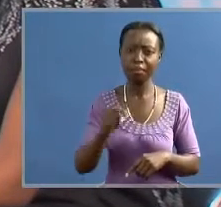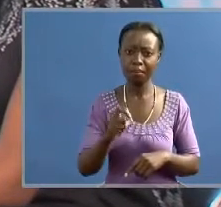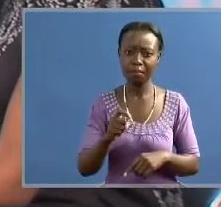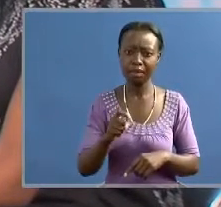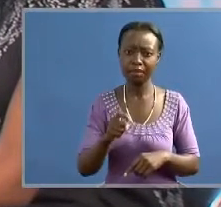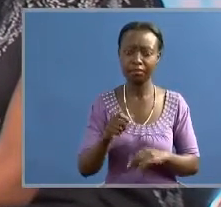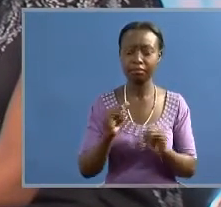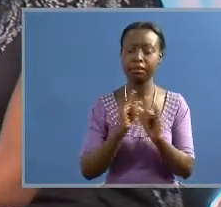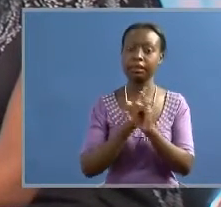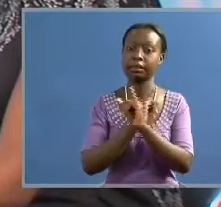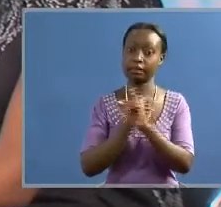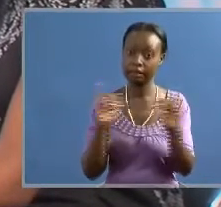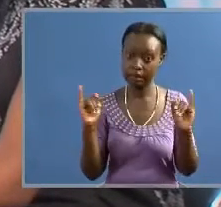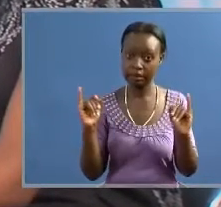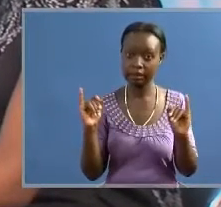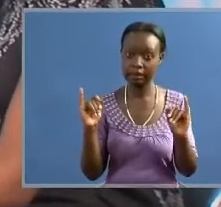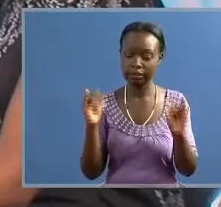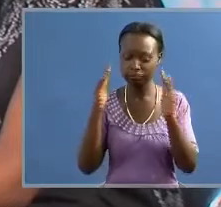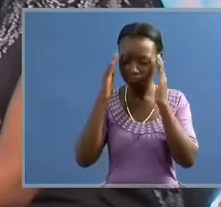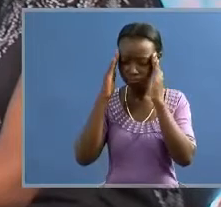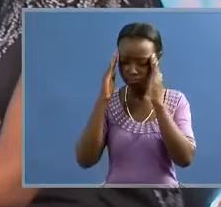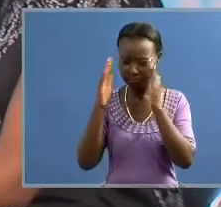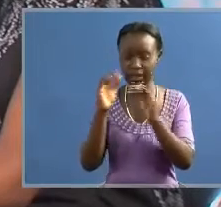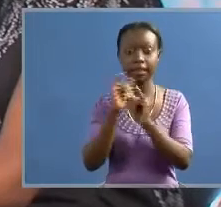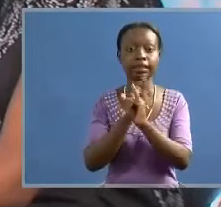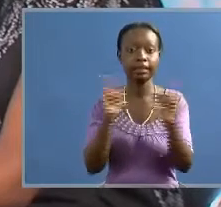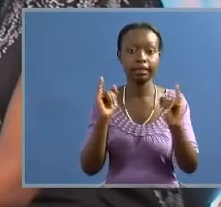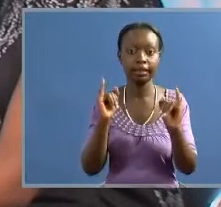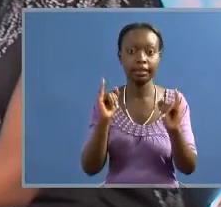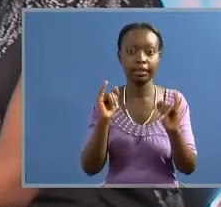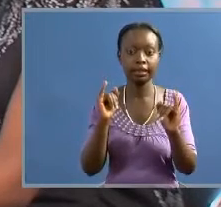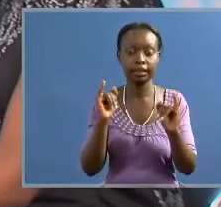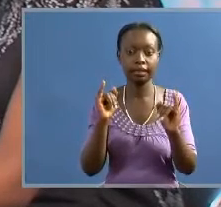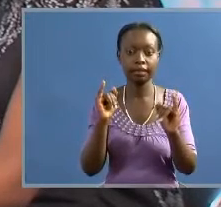hygiene. Right. Are you getting me right? I get you because then if